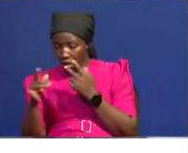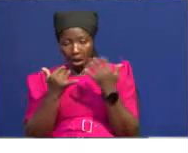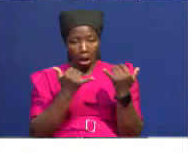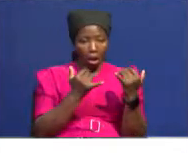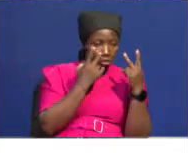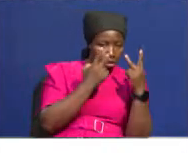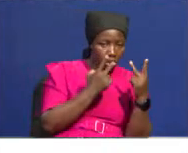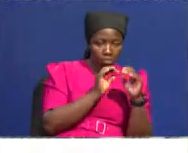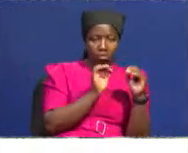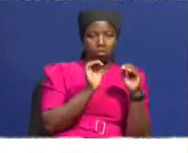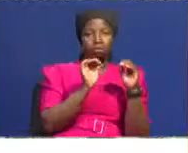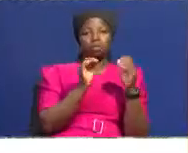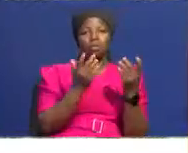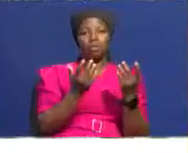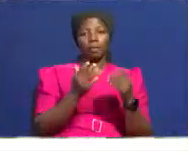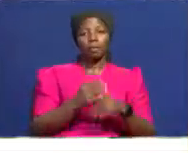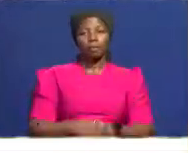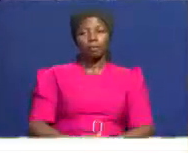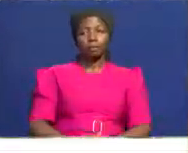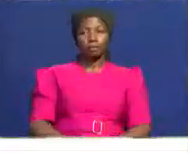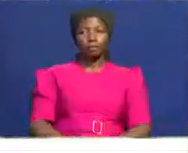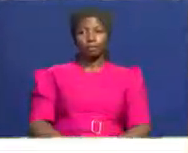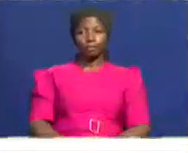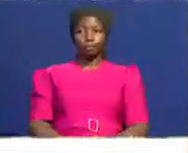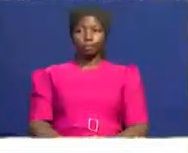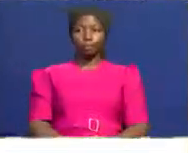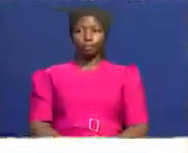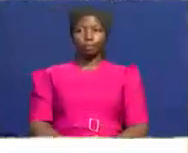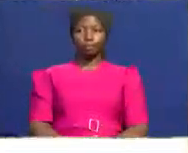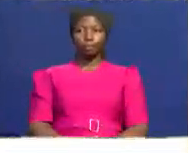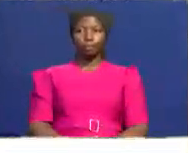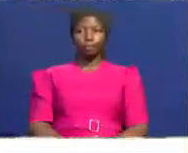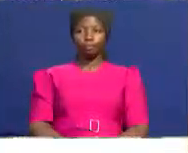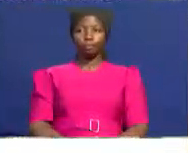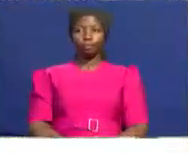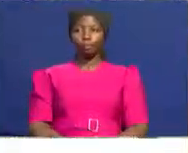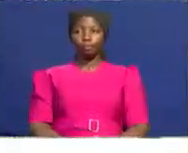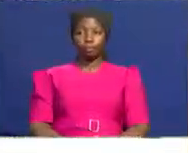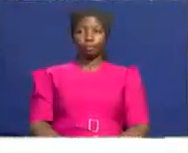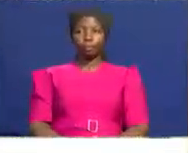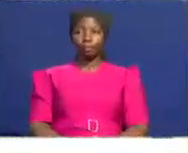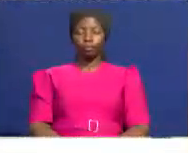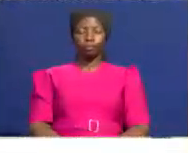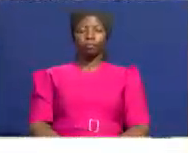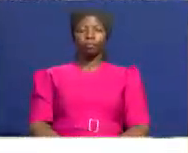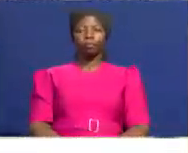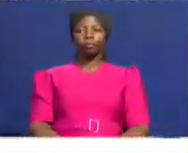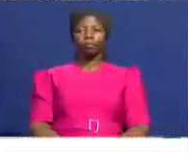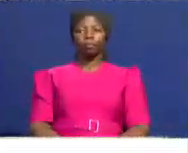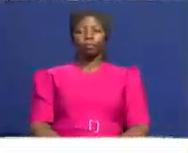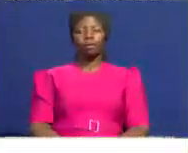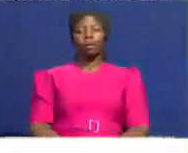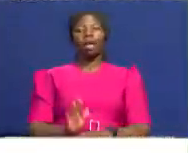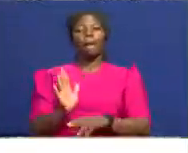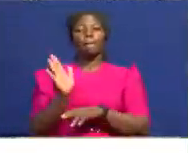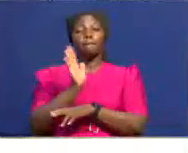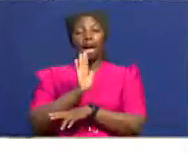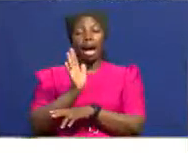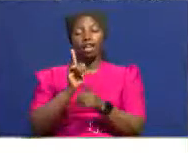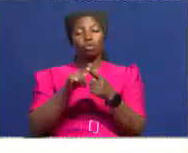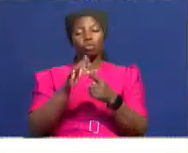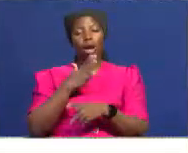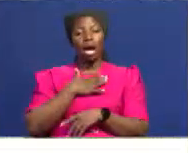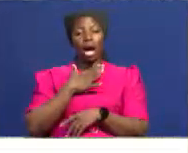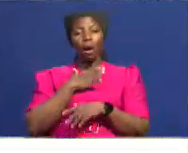Thank you. Fare thee well to our four-star